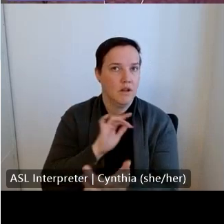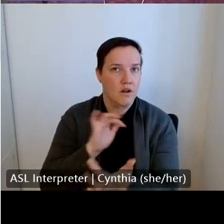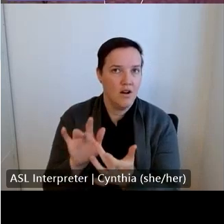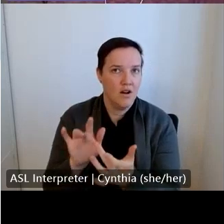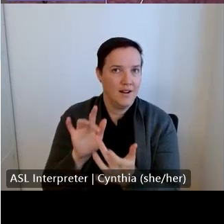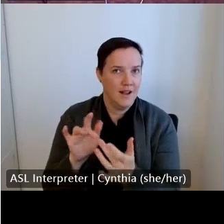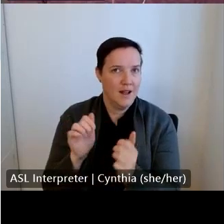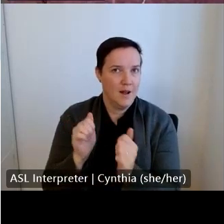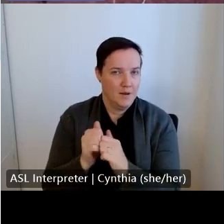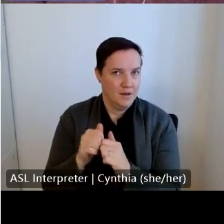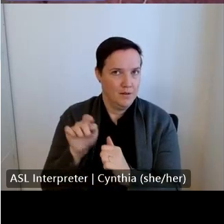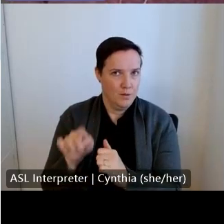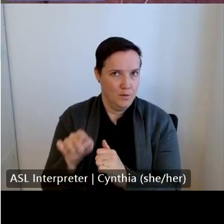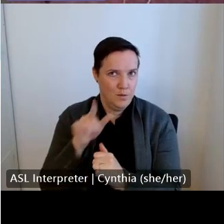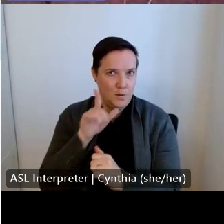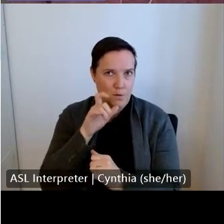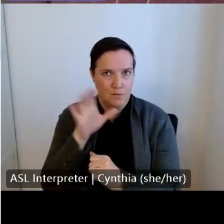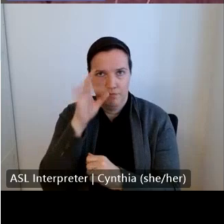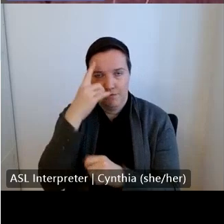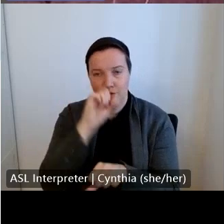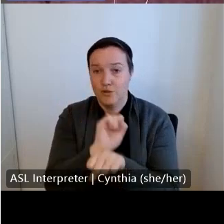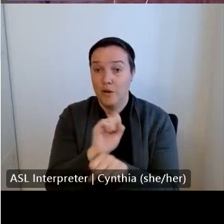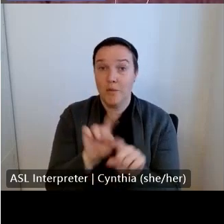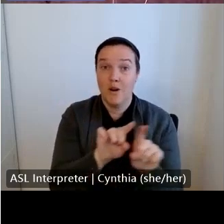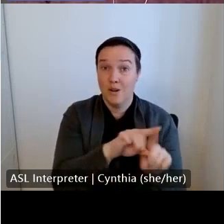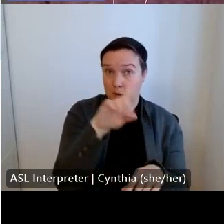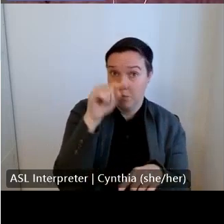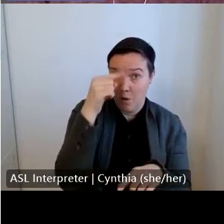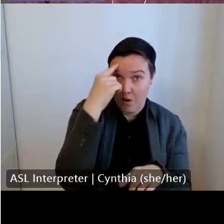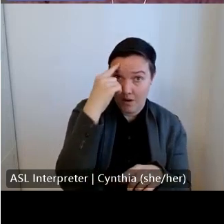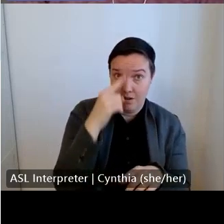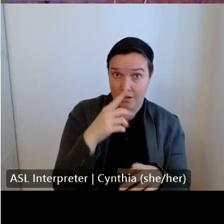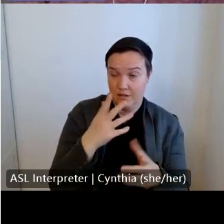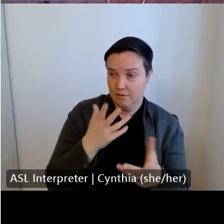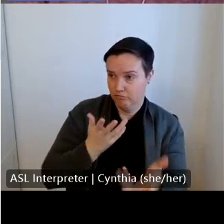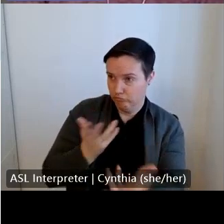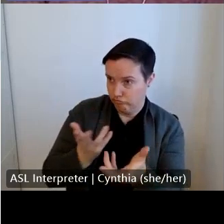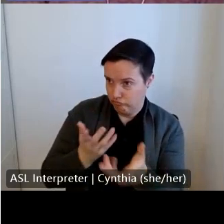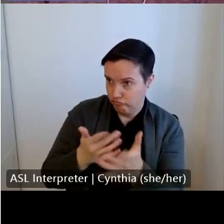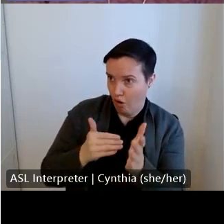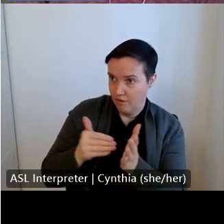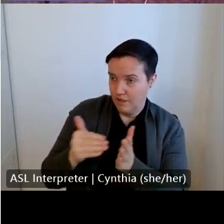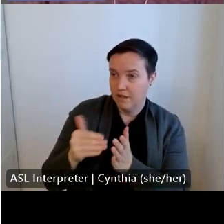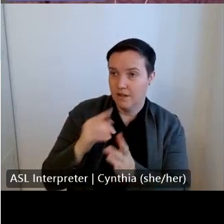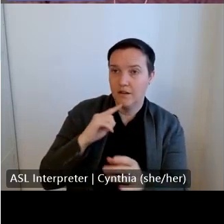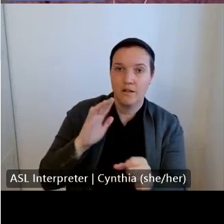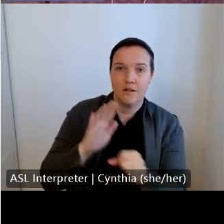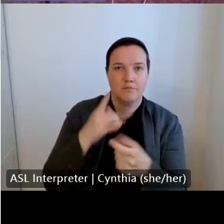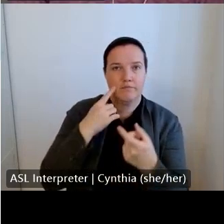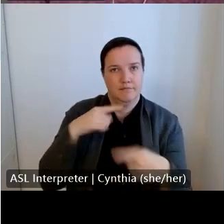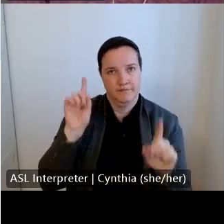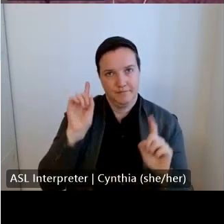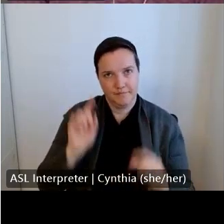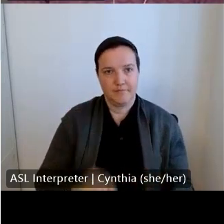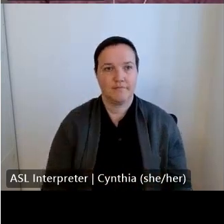job seeker as well as the employer to ensure that there's employment success.